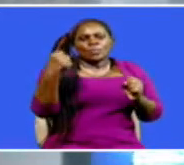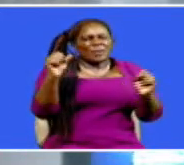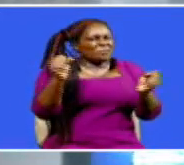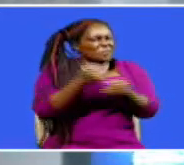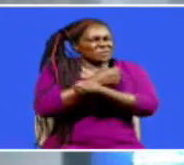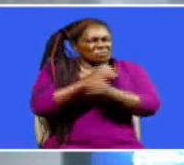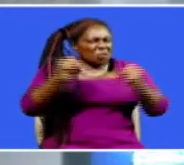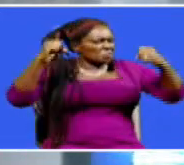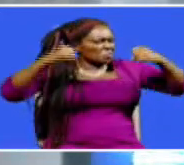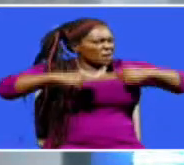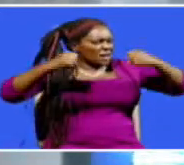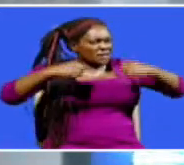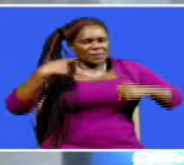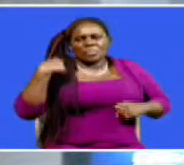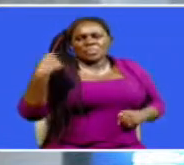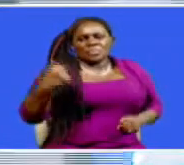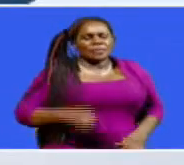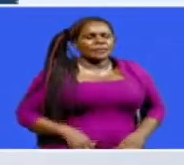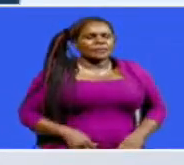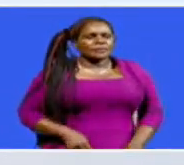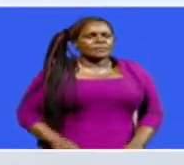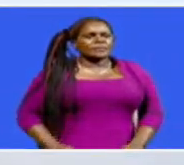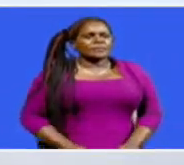not see eye to eye.